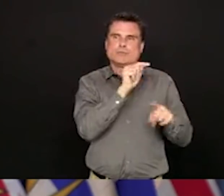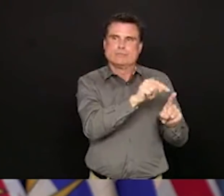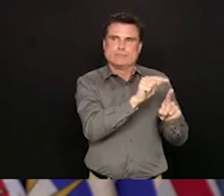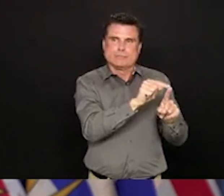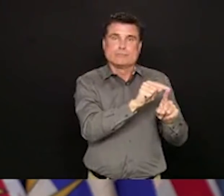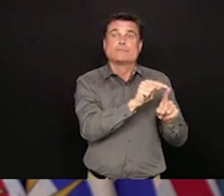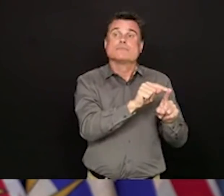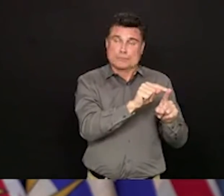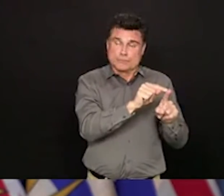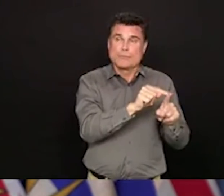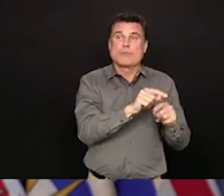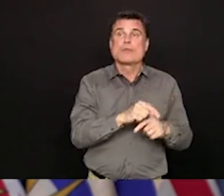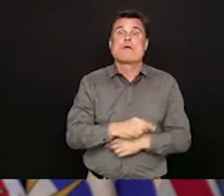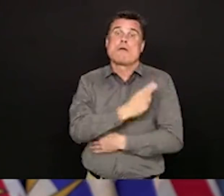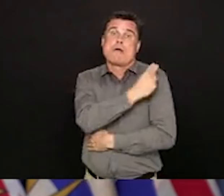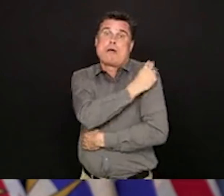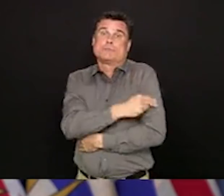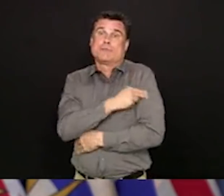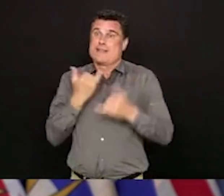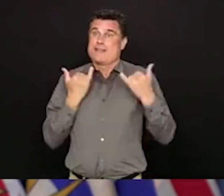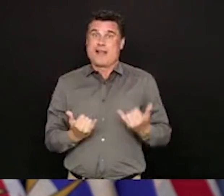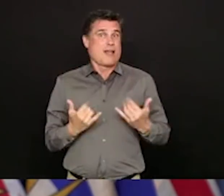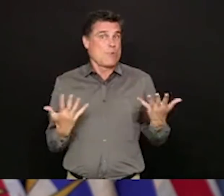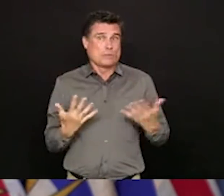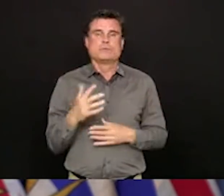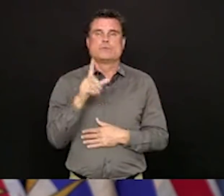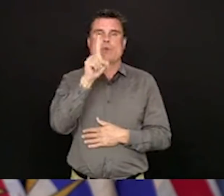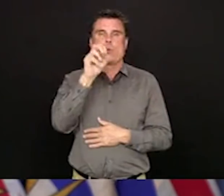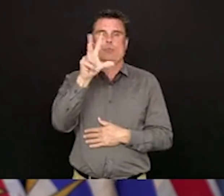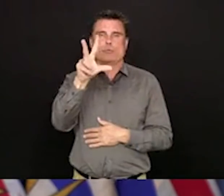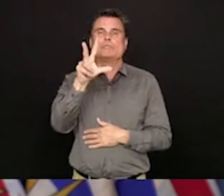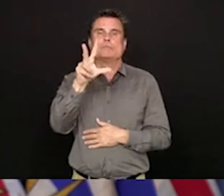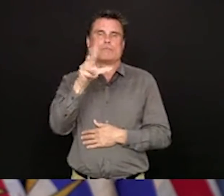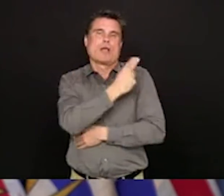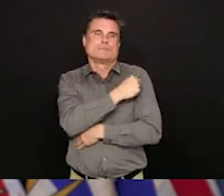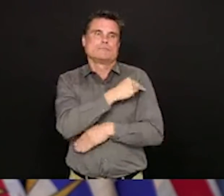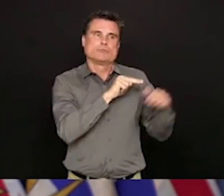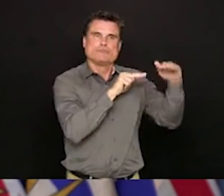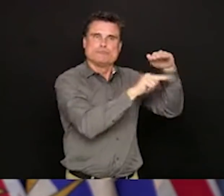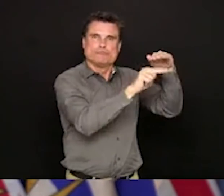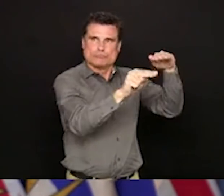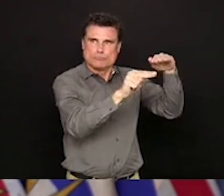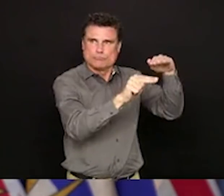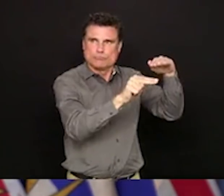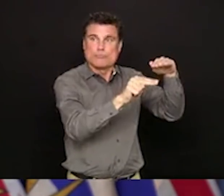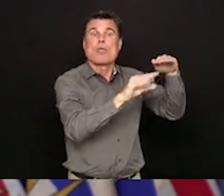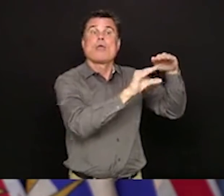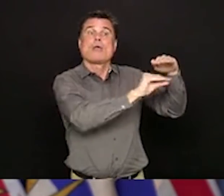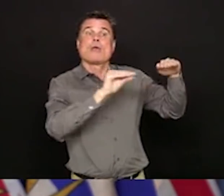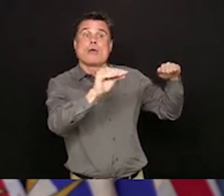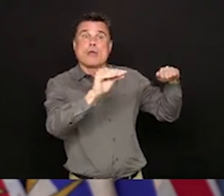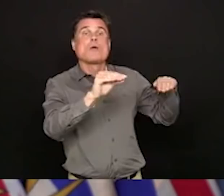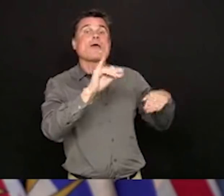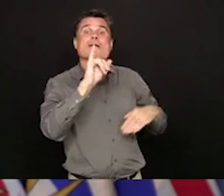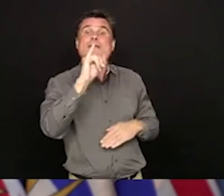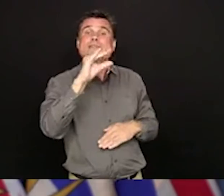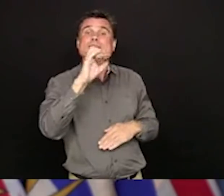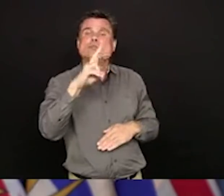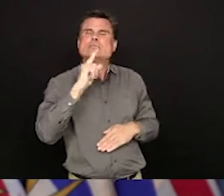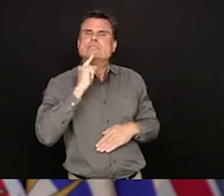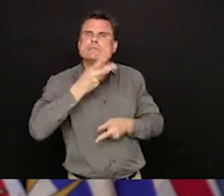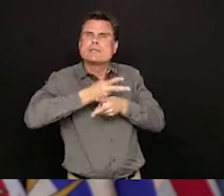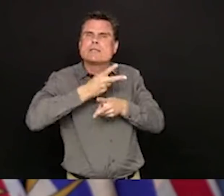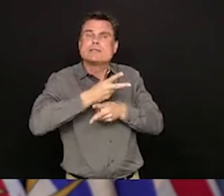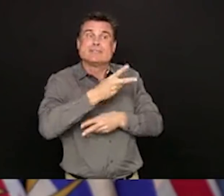and of those we have 46 people who are currently in critical care or ICU in BC. We have an